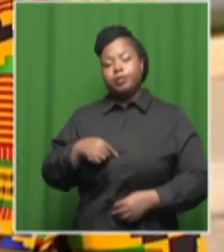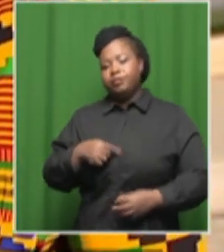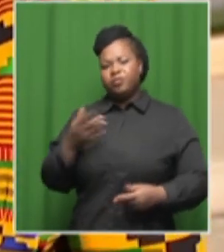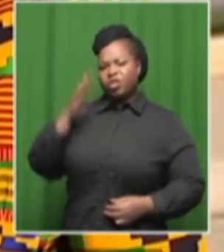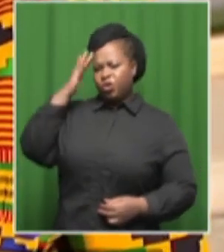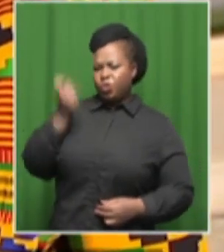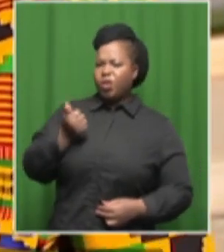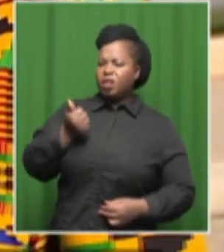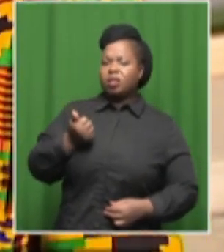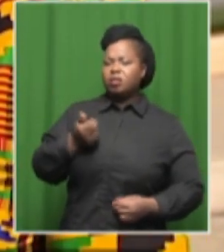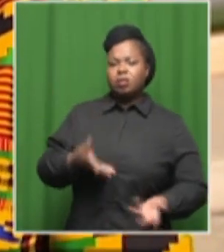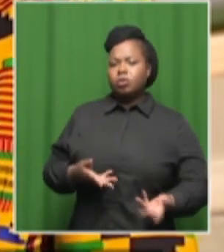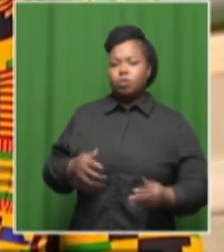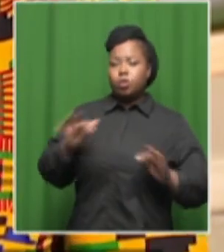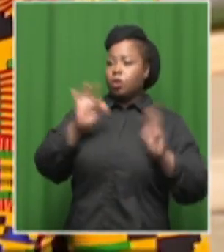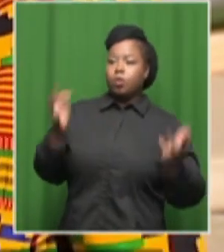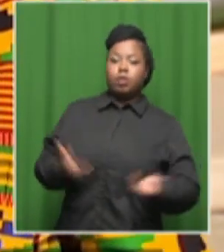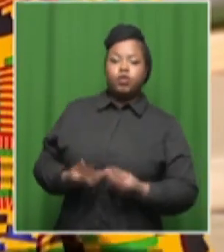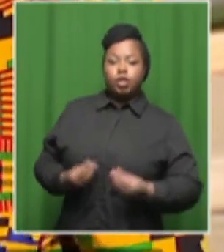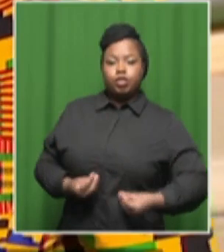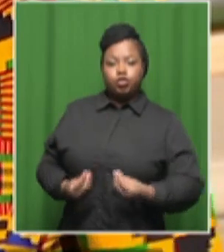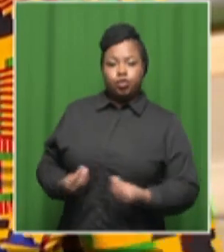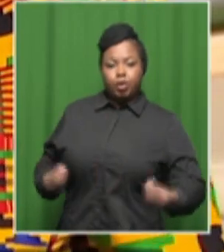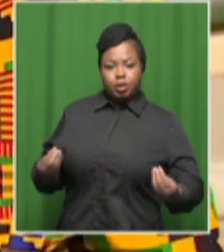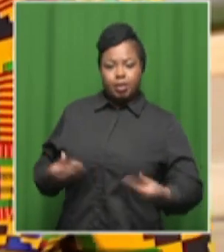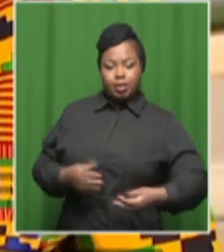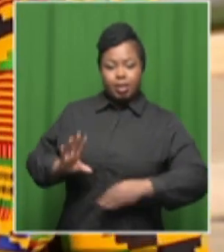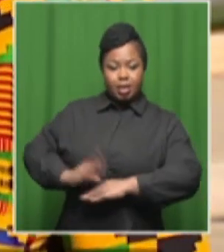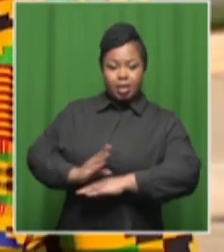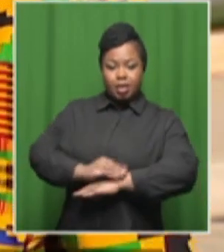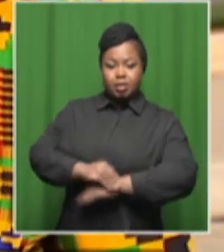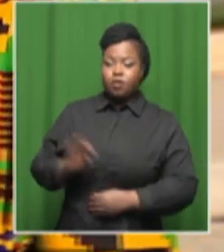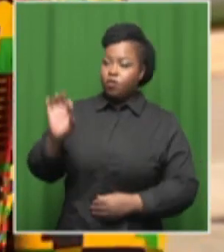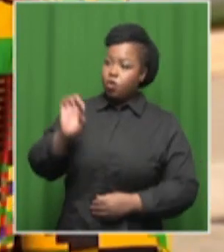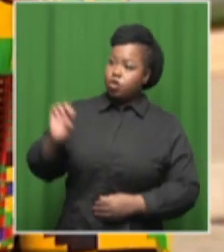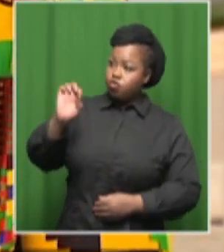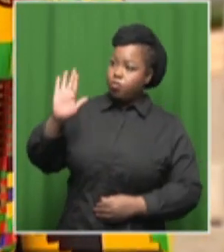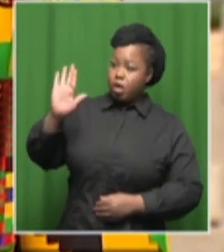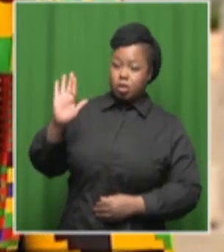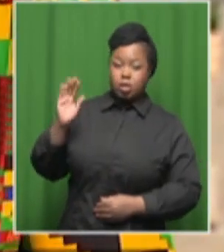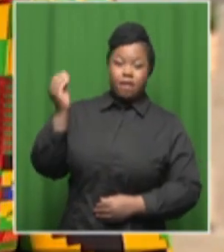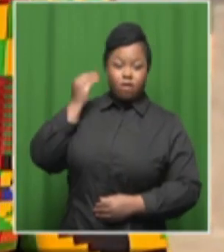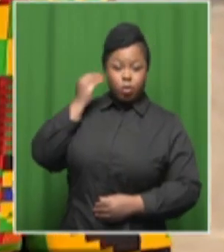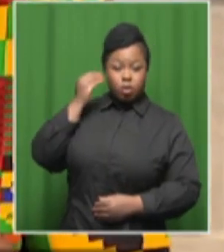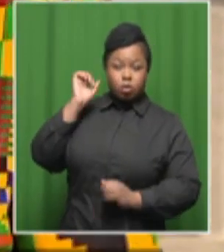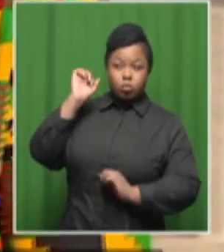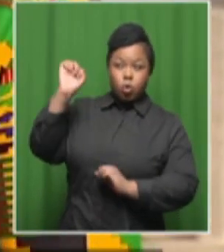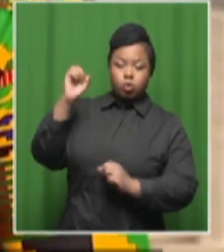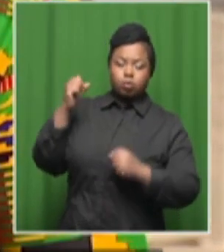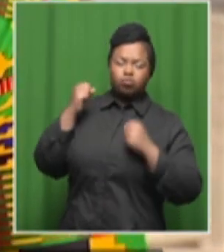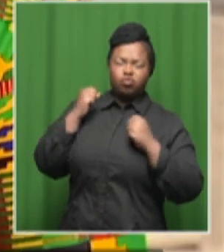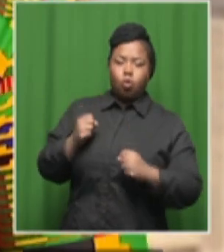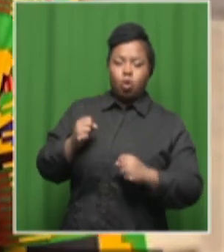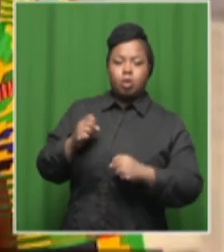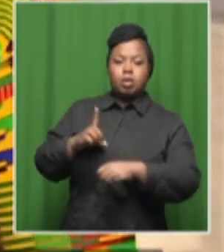knows about childhood cancers. We've noted that the European, when it comes to data, they are stronger than in Africa. So when we